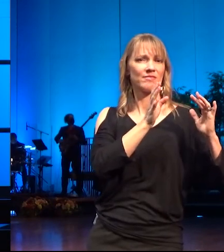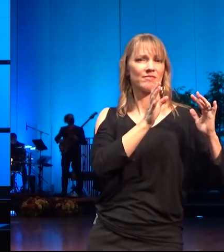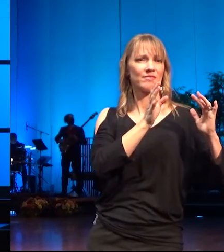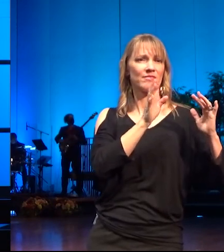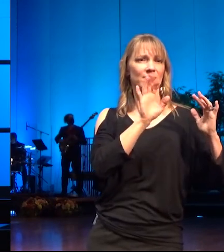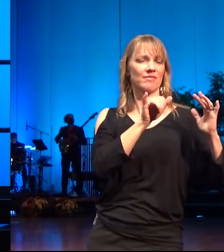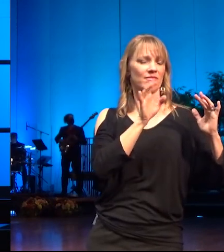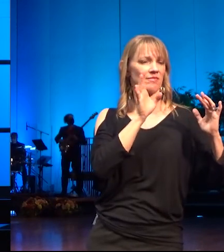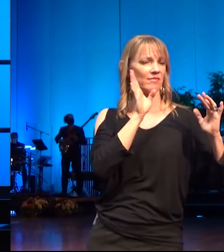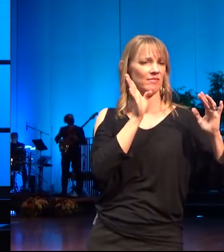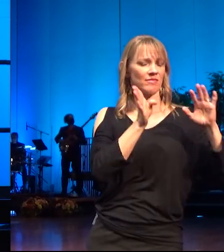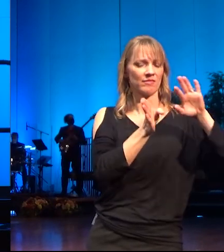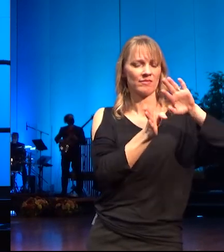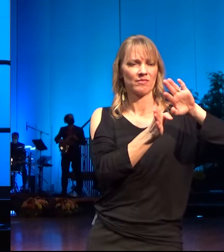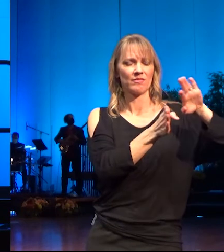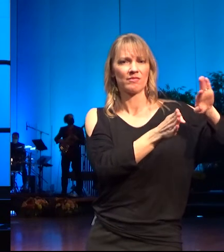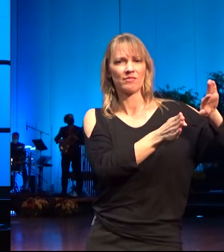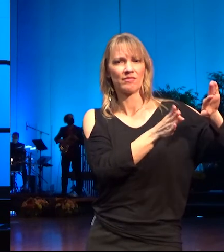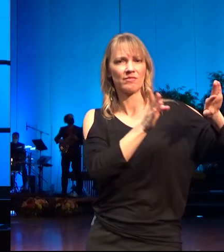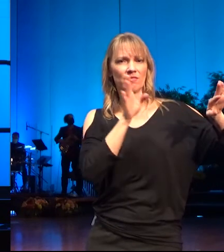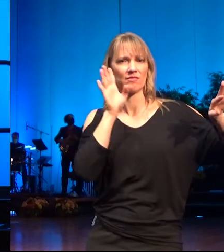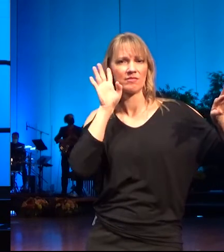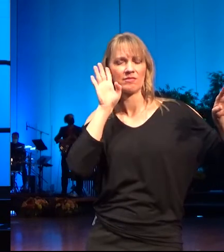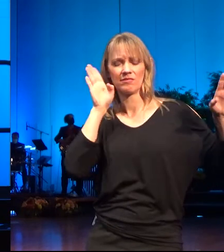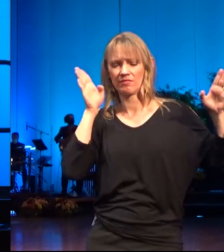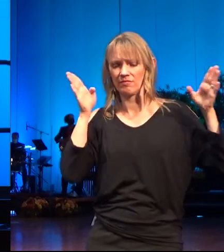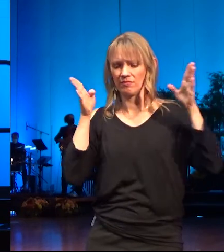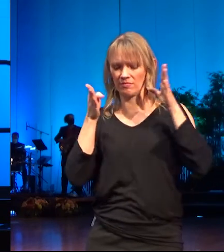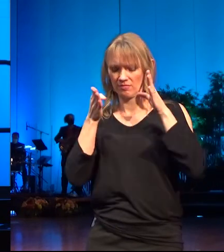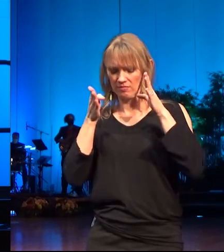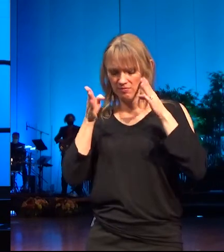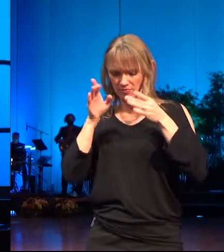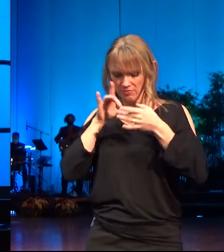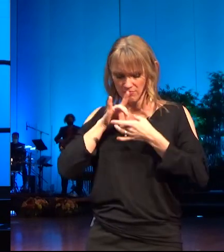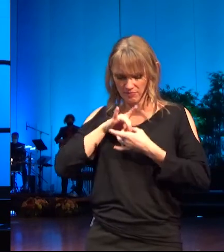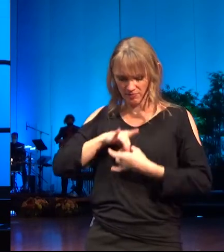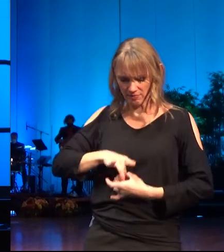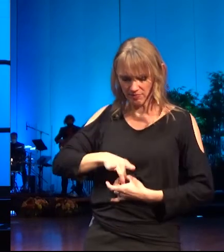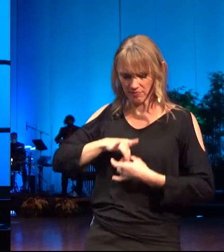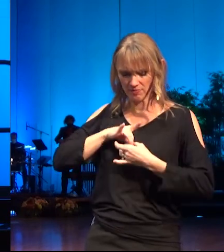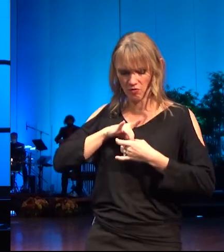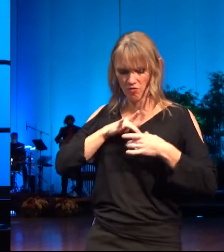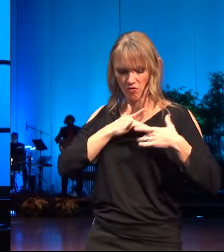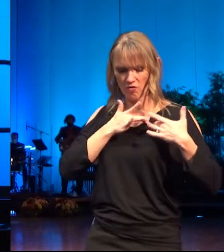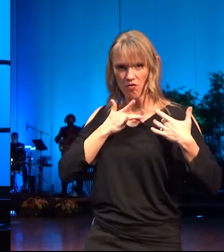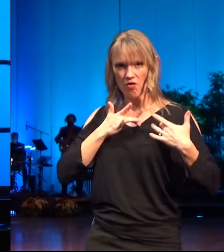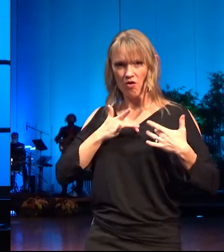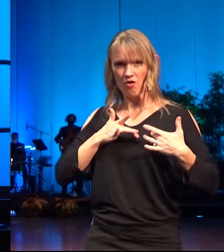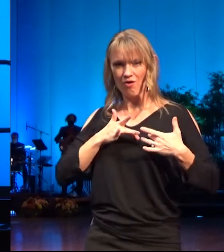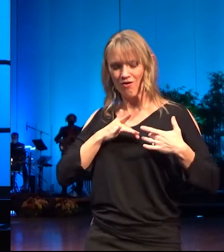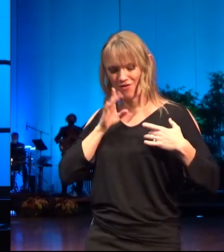We turn into the center, the heart space,